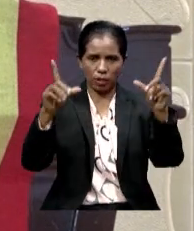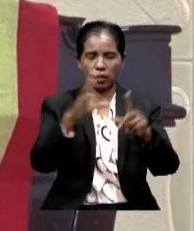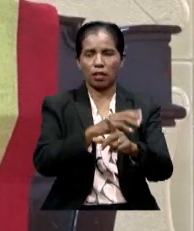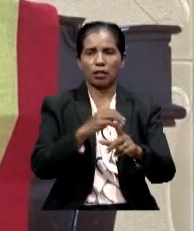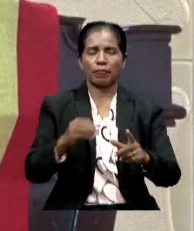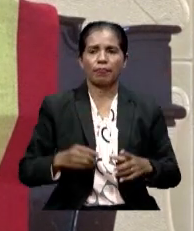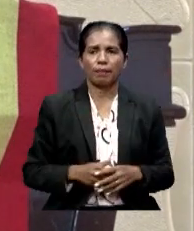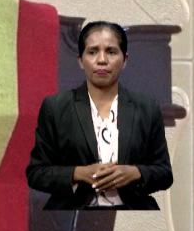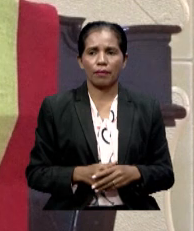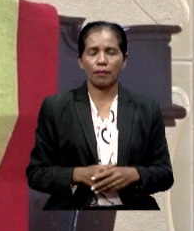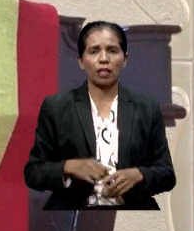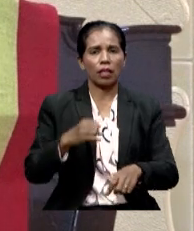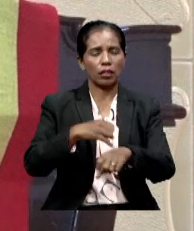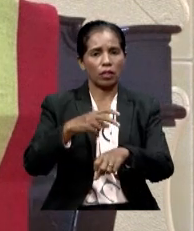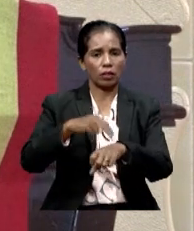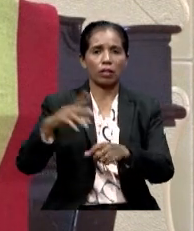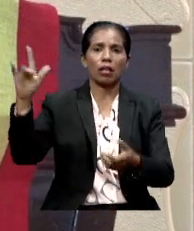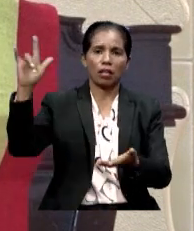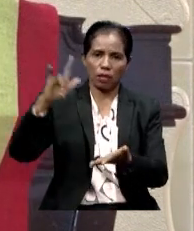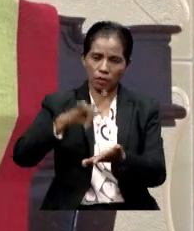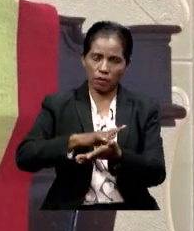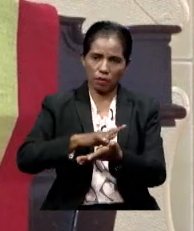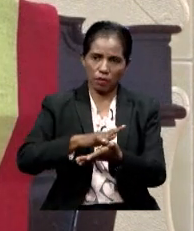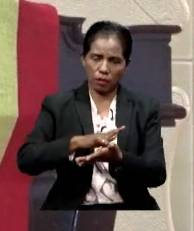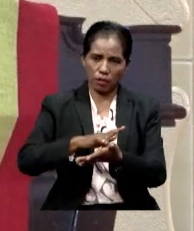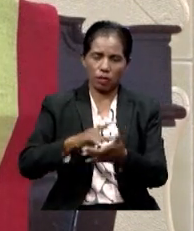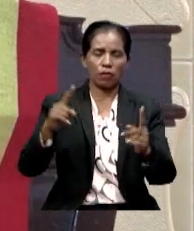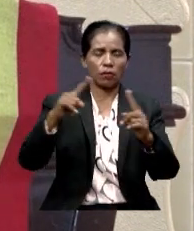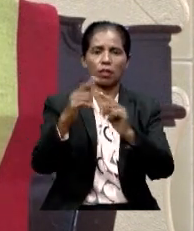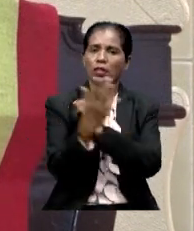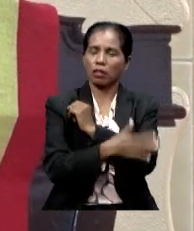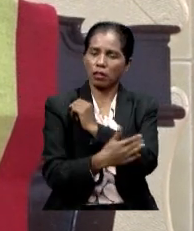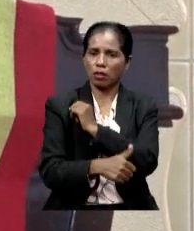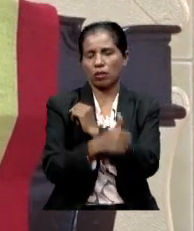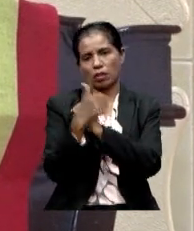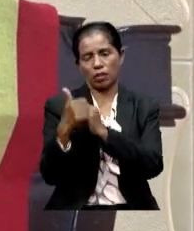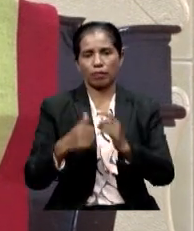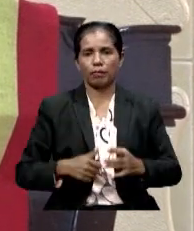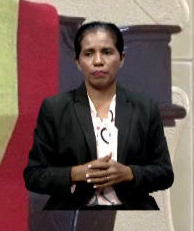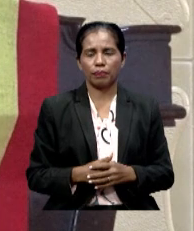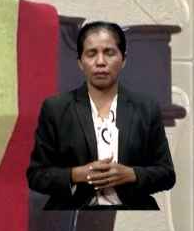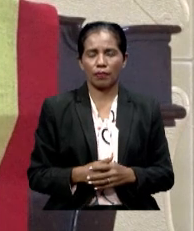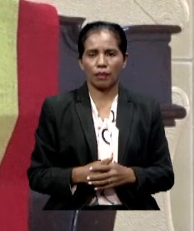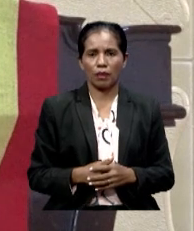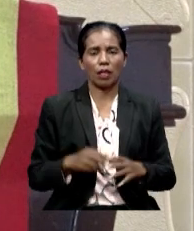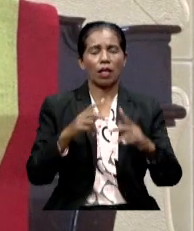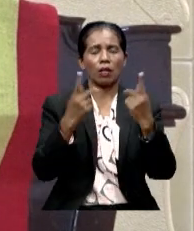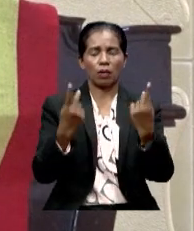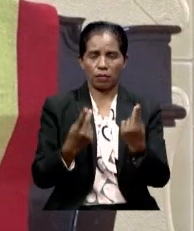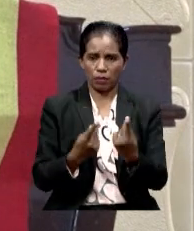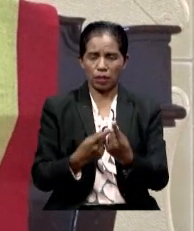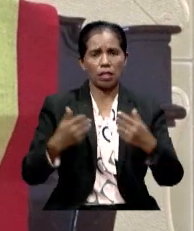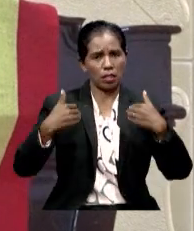as international airport for other countries. Waskita Karya has